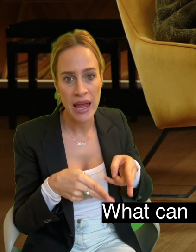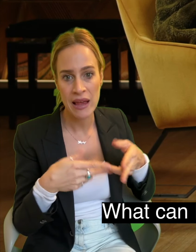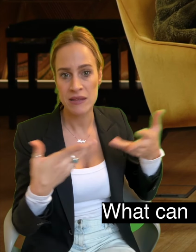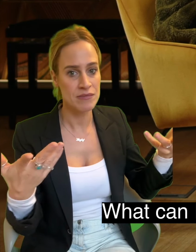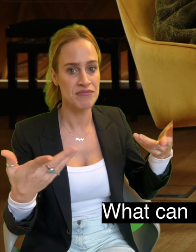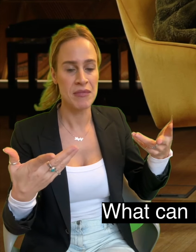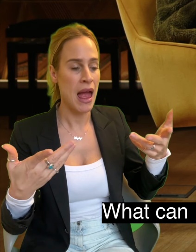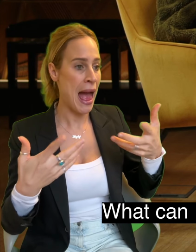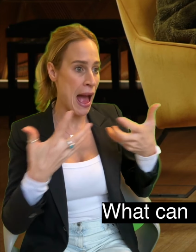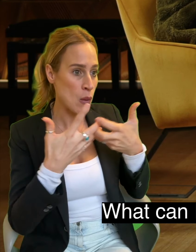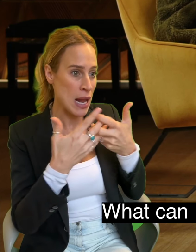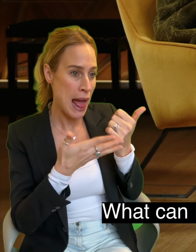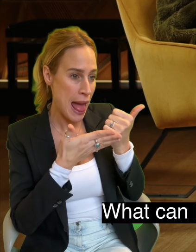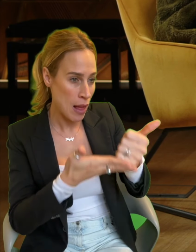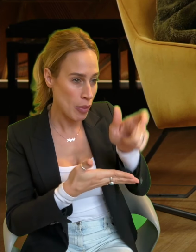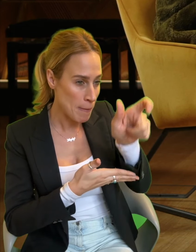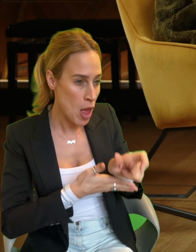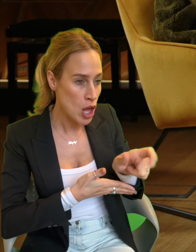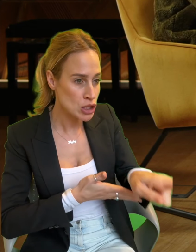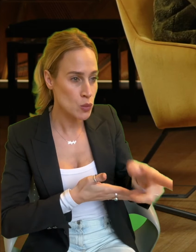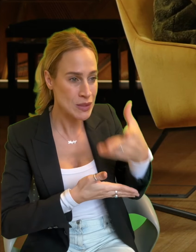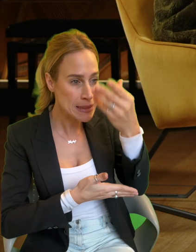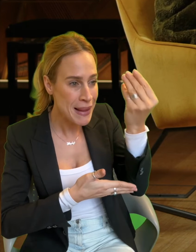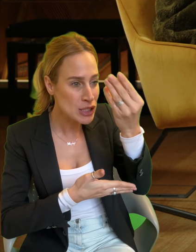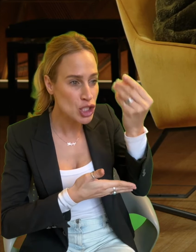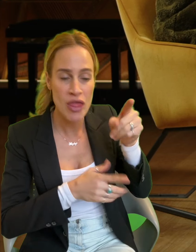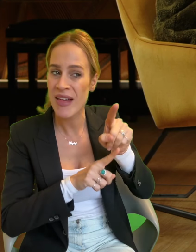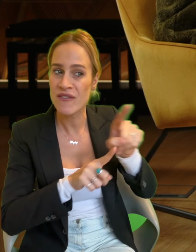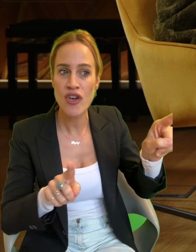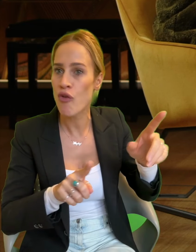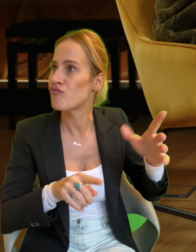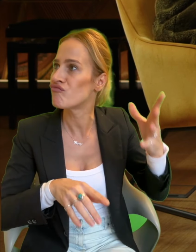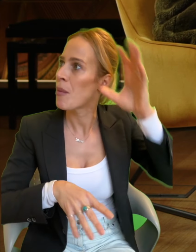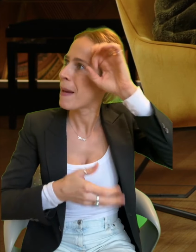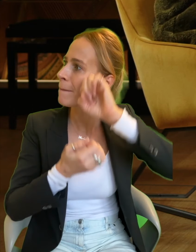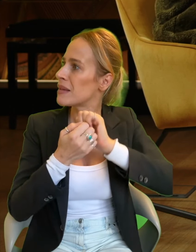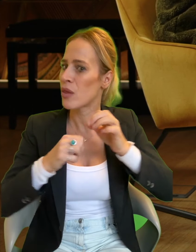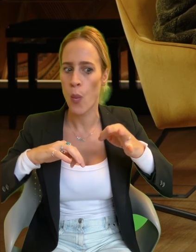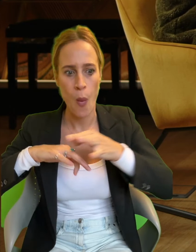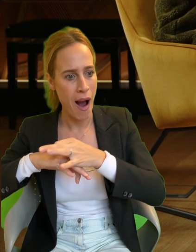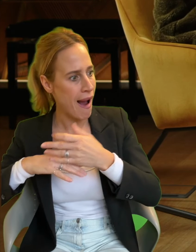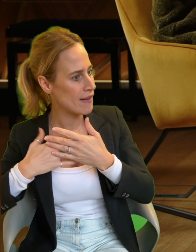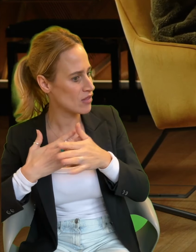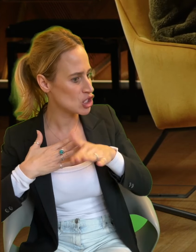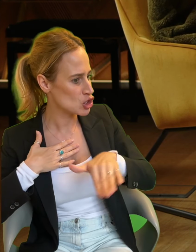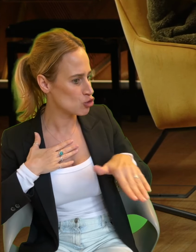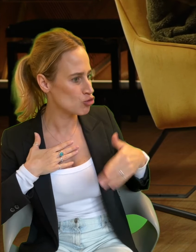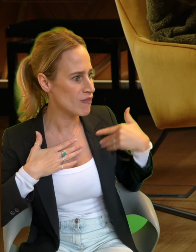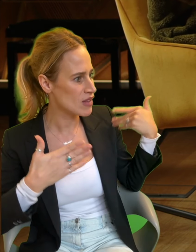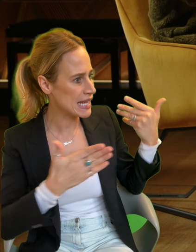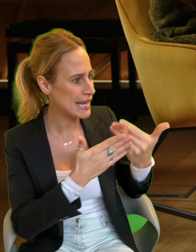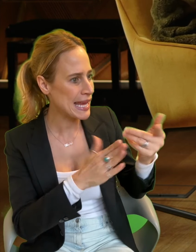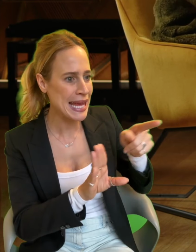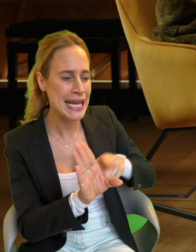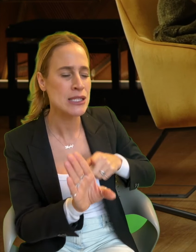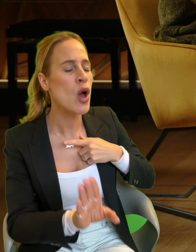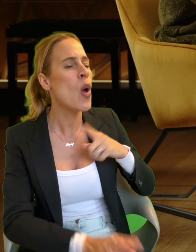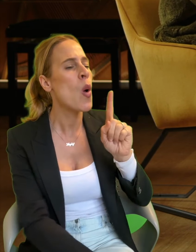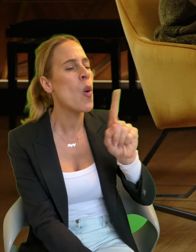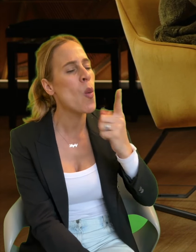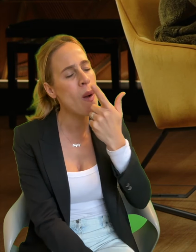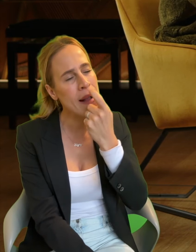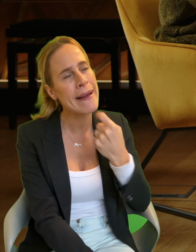person with dementia who hasn't remembered the wife, the kids, the brothers for years? What can I